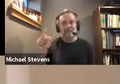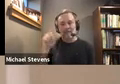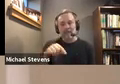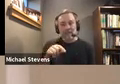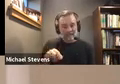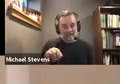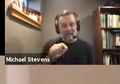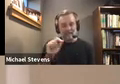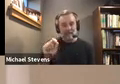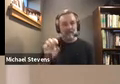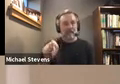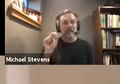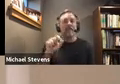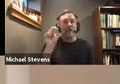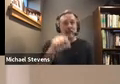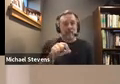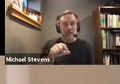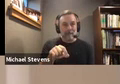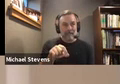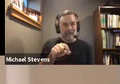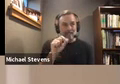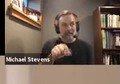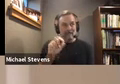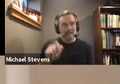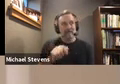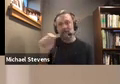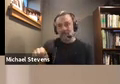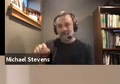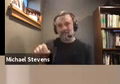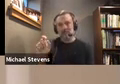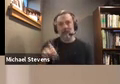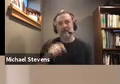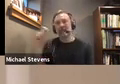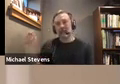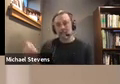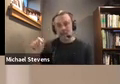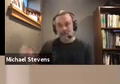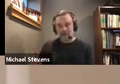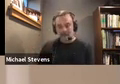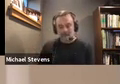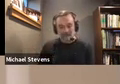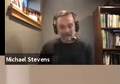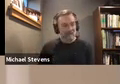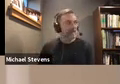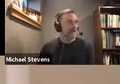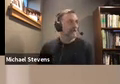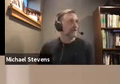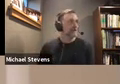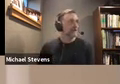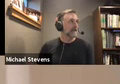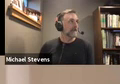it makes it very easy to identify where you're not meeting the guidelines easily correct and move on to get this done.